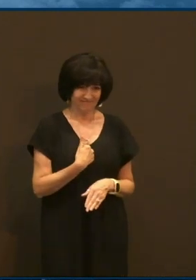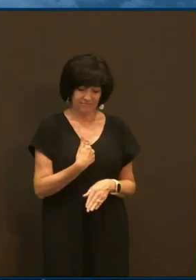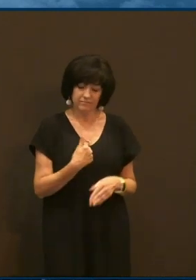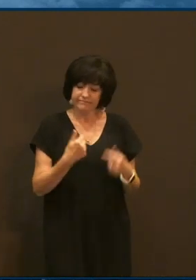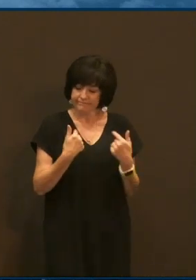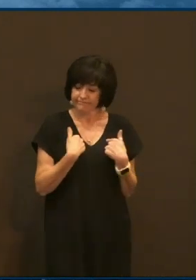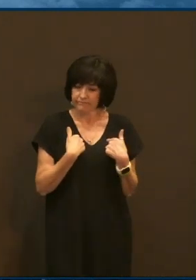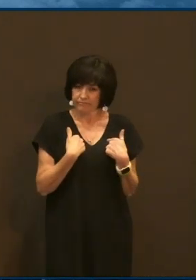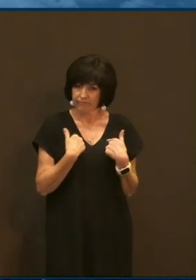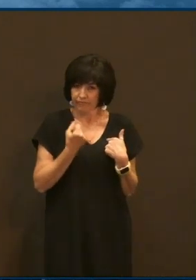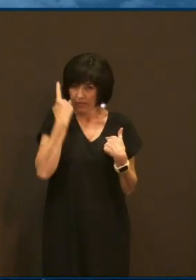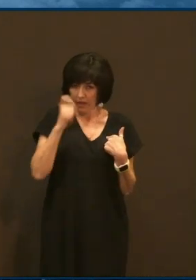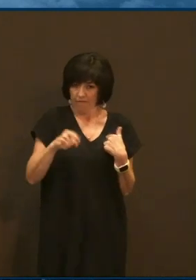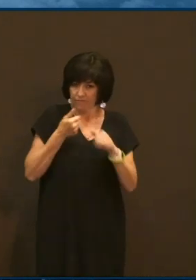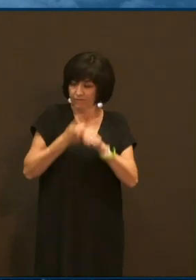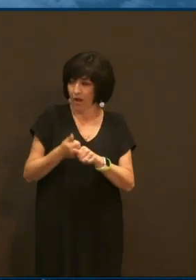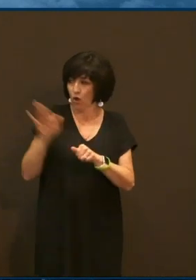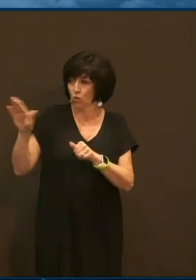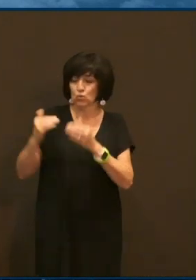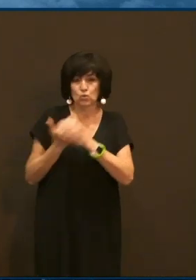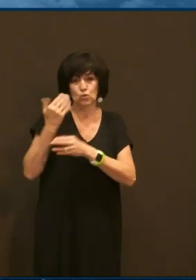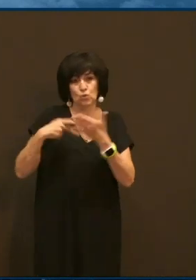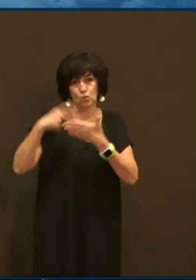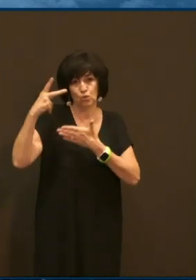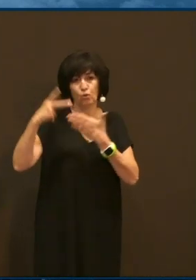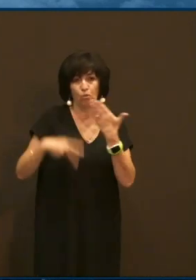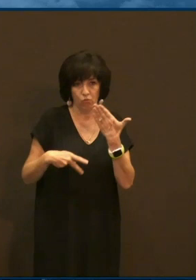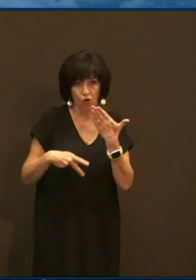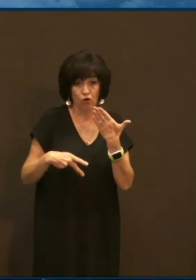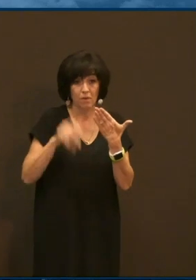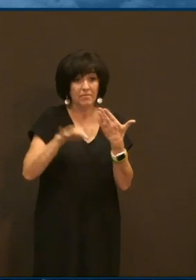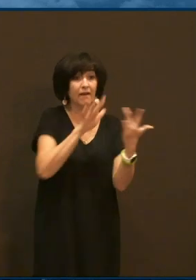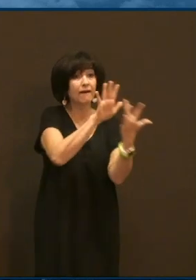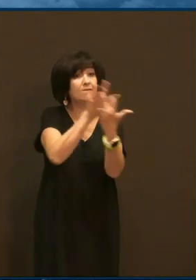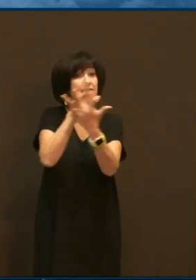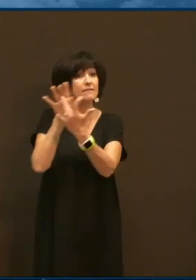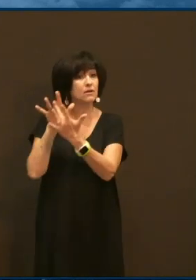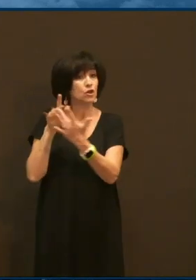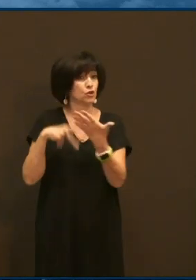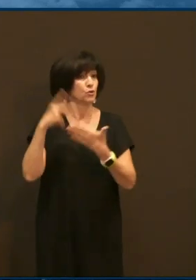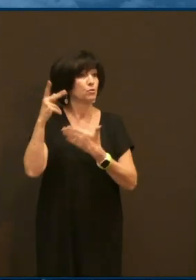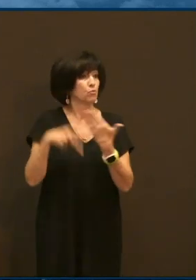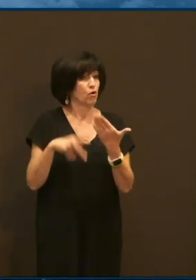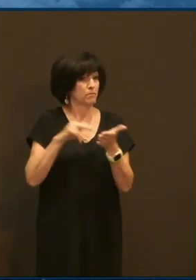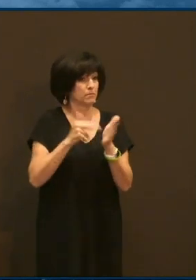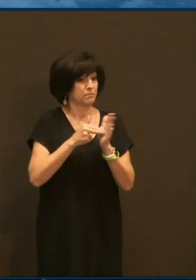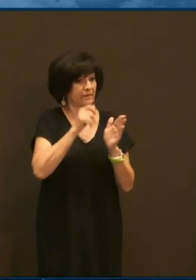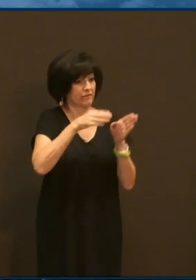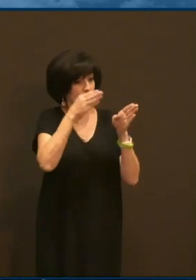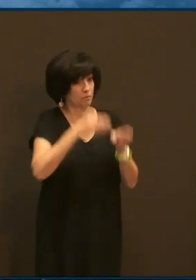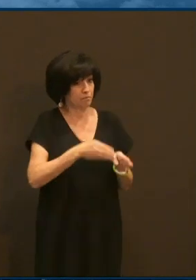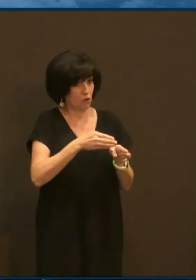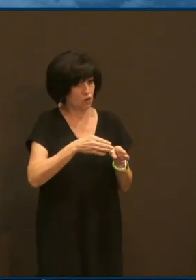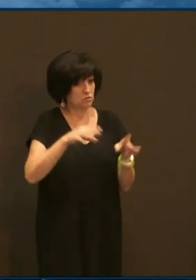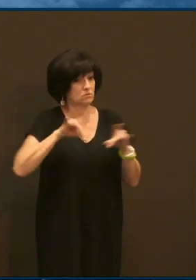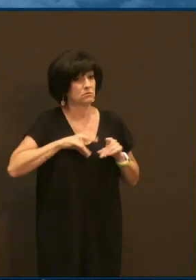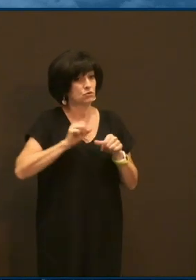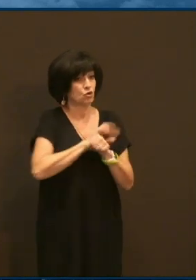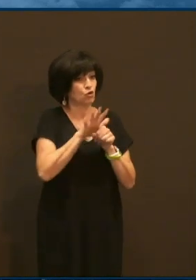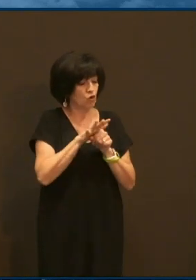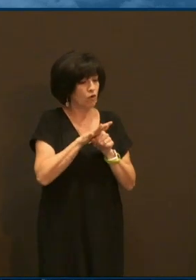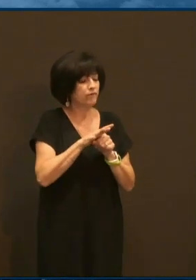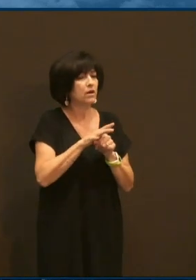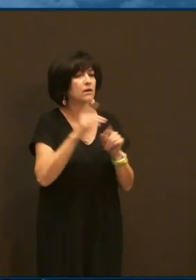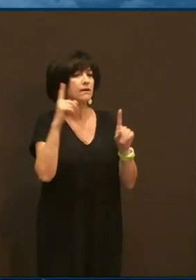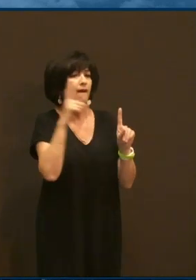on contact tracing and the effectiveness of that. And every state in the nation has to do that as well. We do have